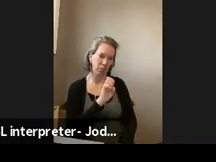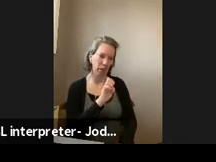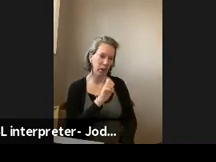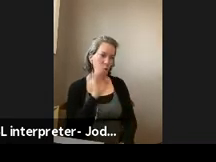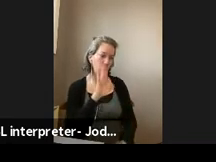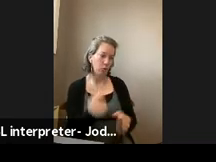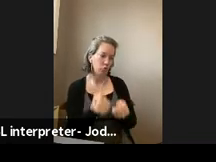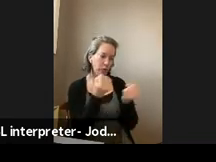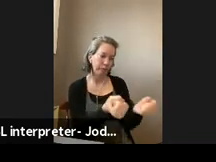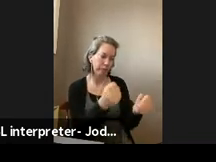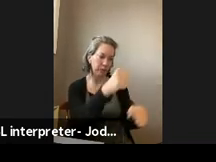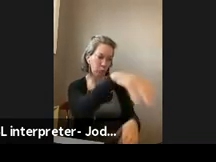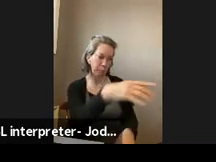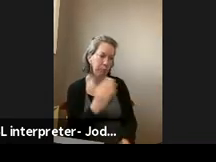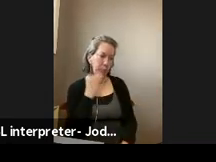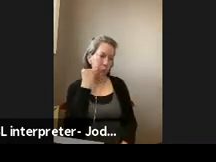No, no, I'm worried that